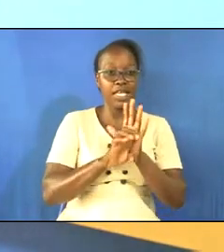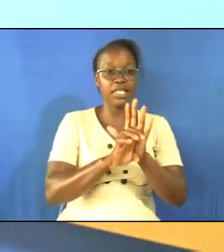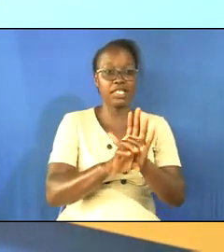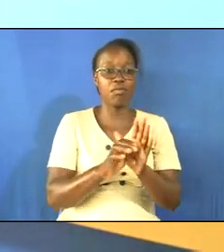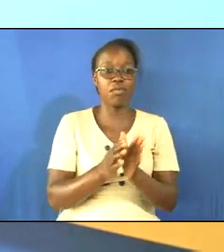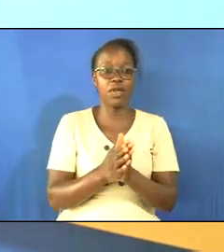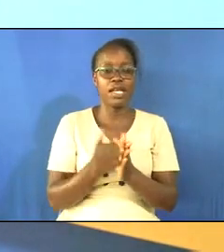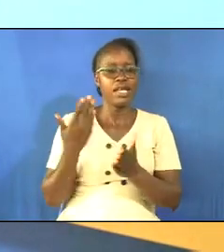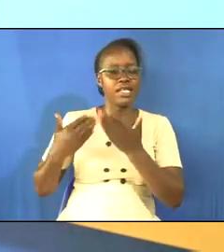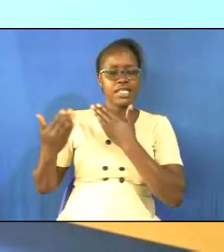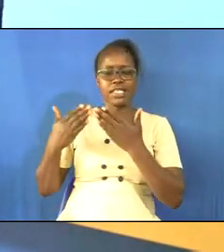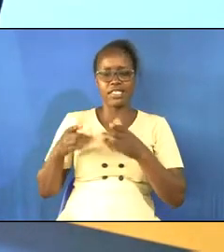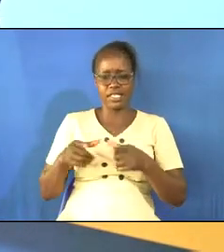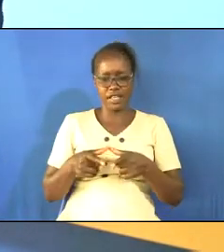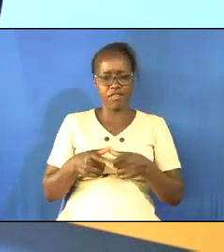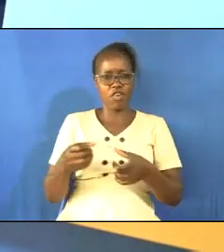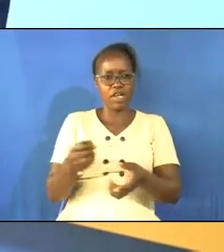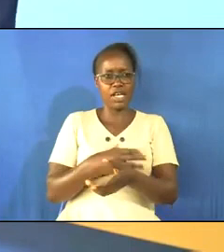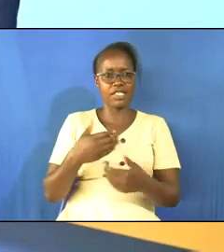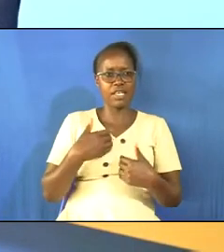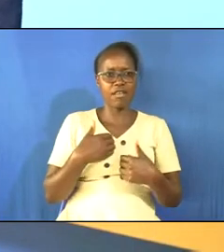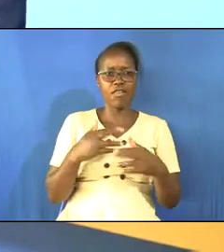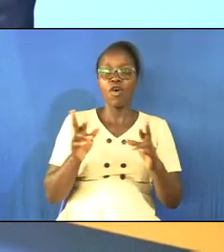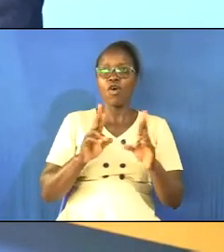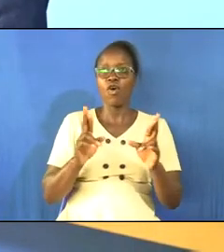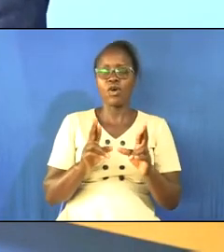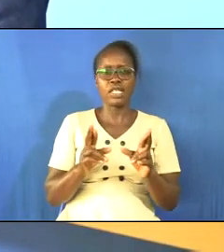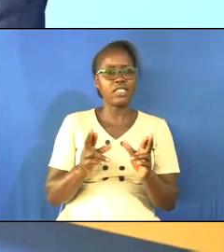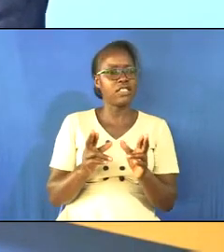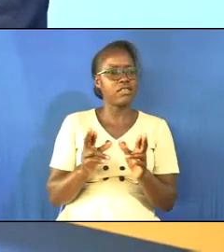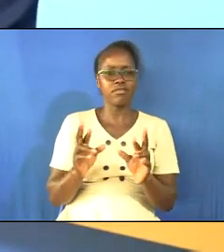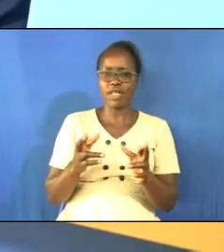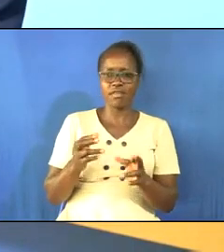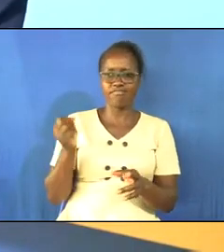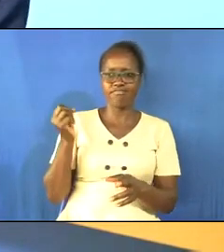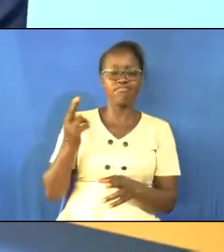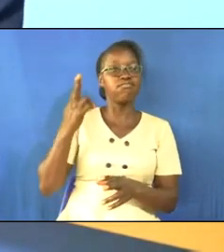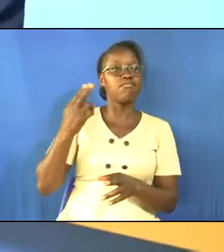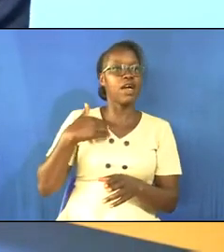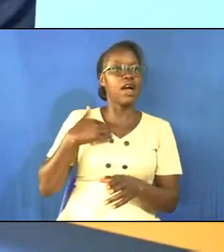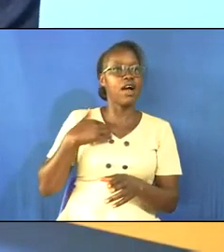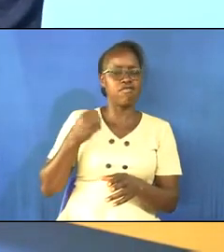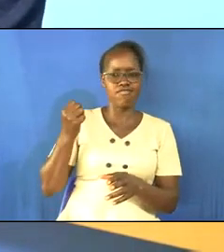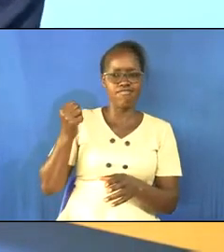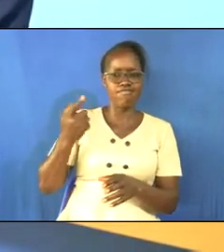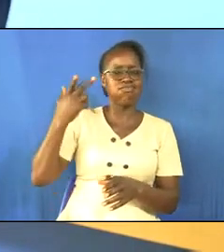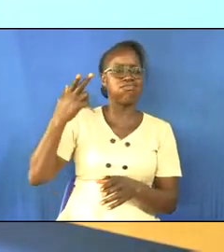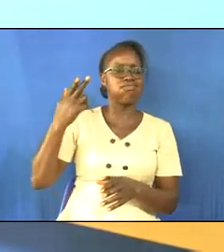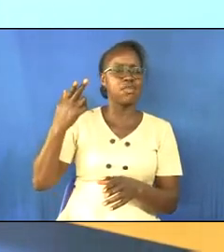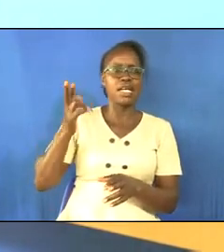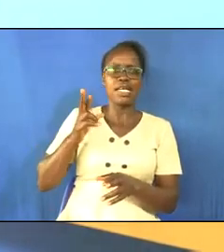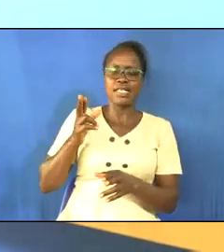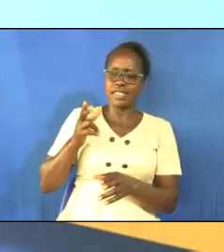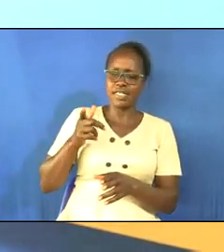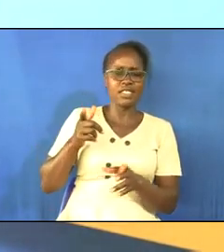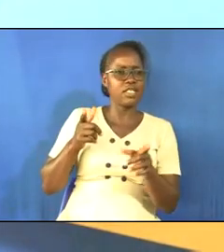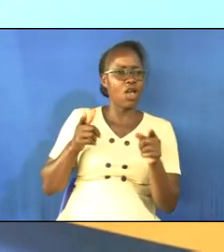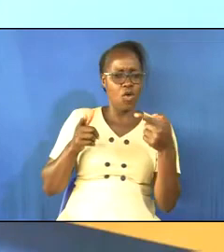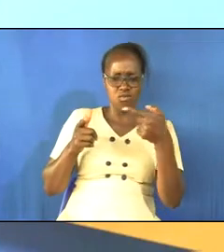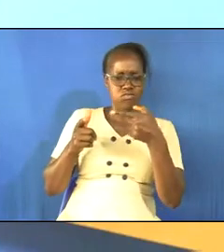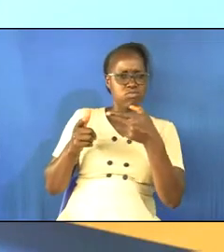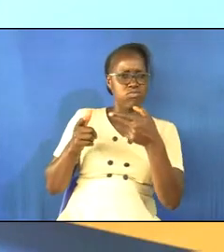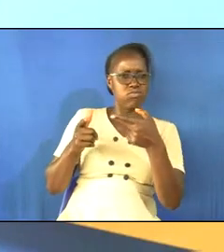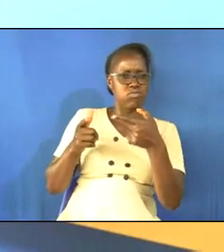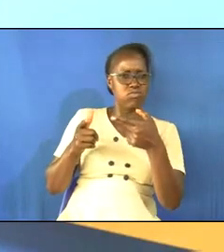familial history of cervical cancer. So already there you have a loaded gun, a cocked gun that's loaded. The thing now that will cause